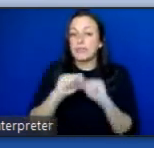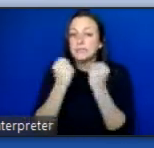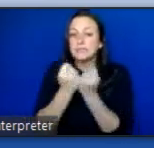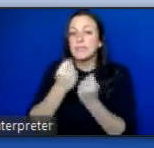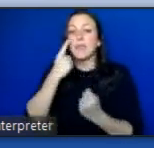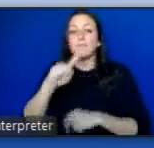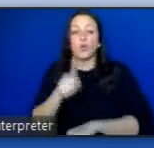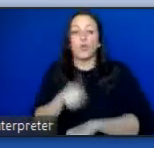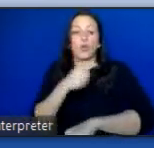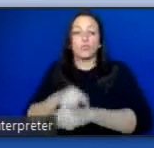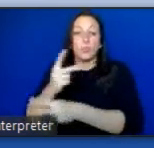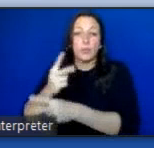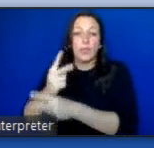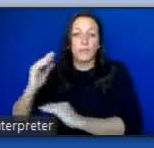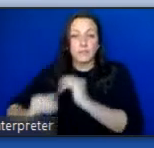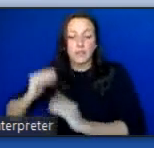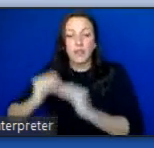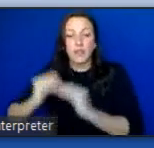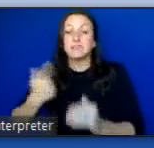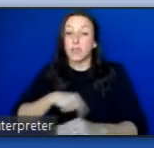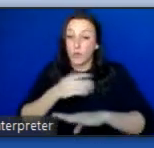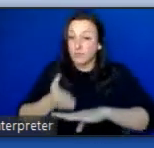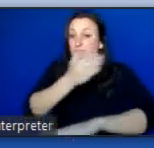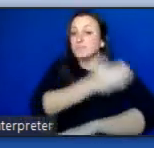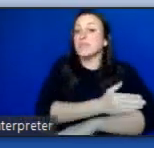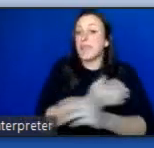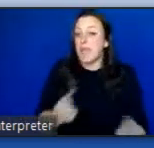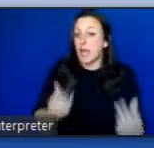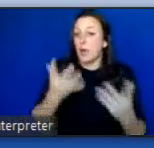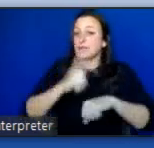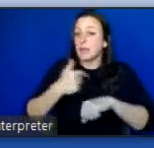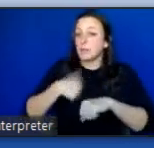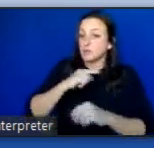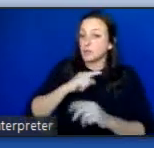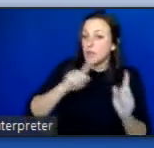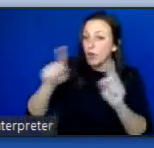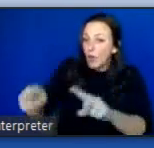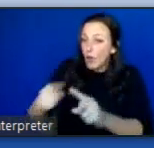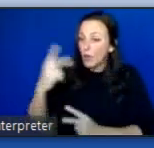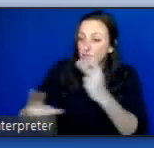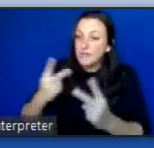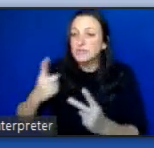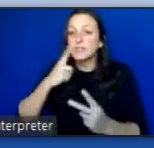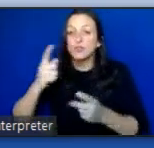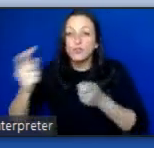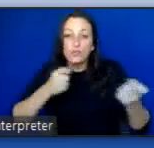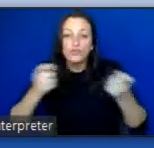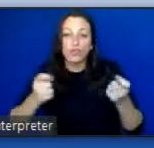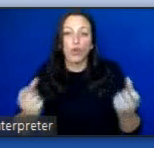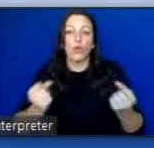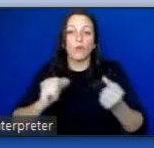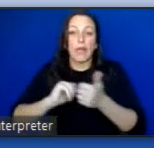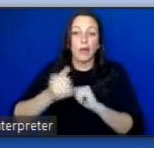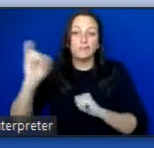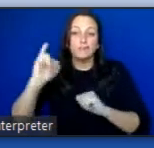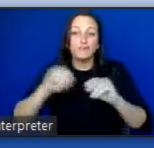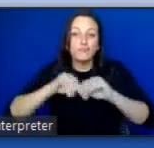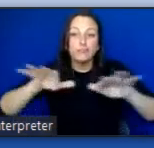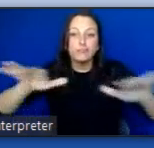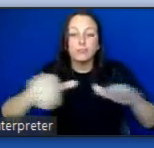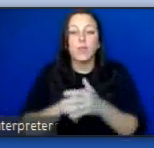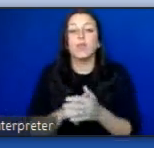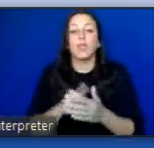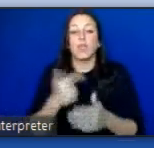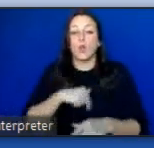and significantly increased the site visits for infection control. Colorado did our own private procurement